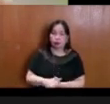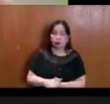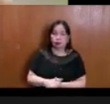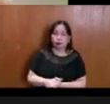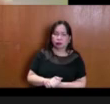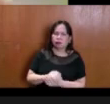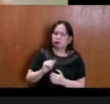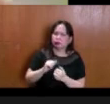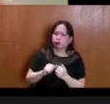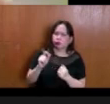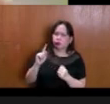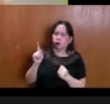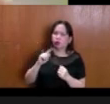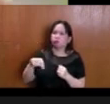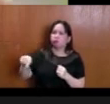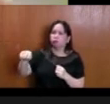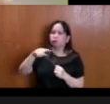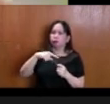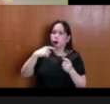So what they're doing is trying to